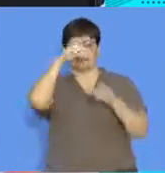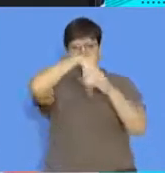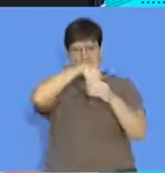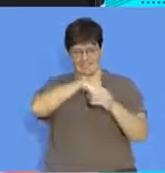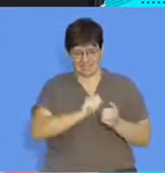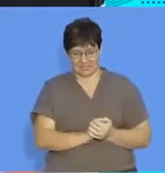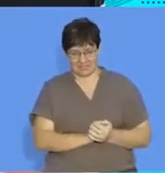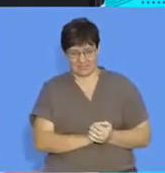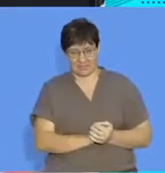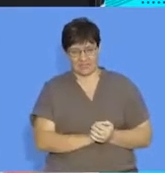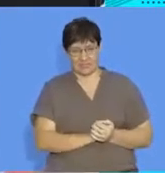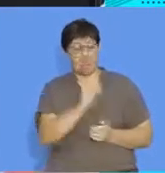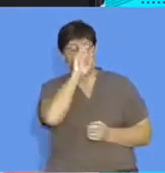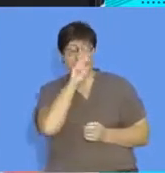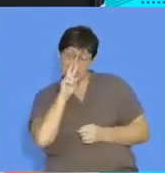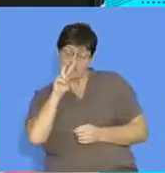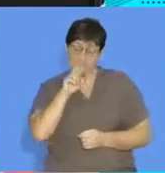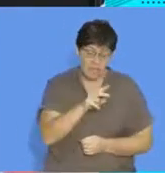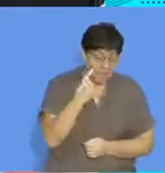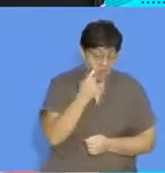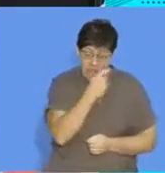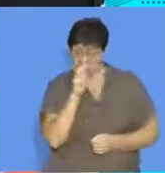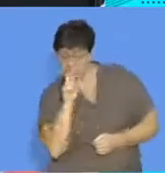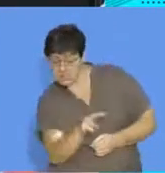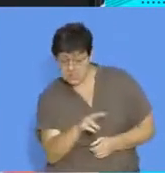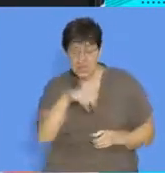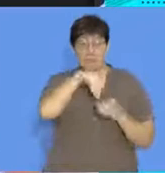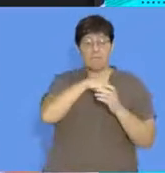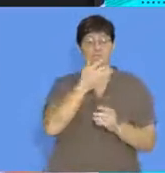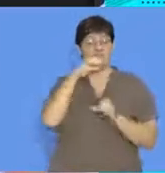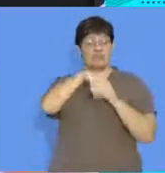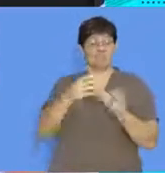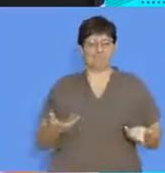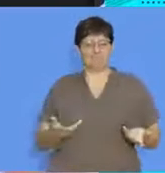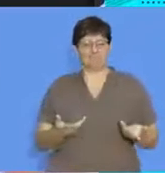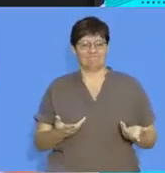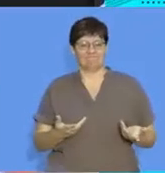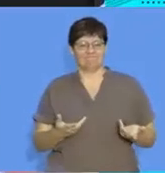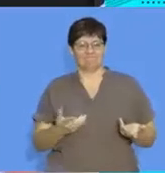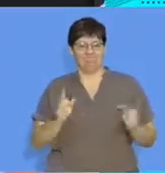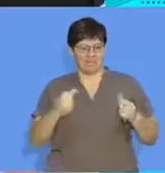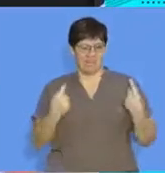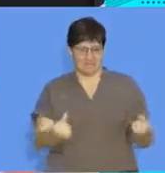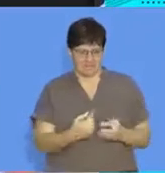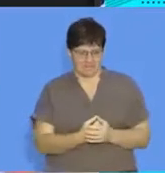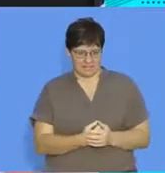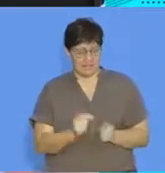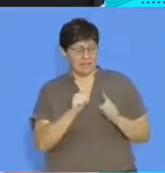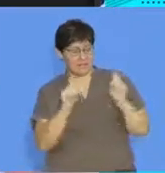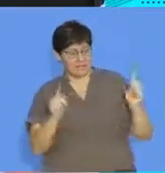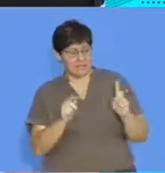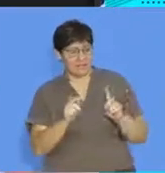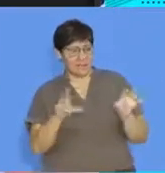cannot see the resistor inside the battery. Hence, the term suggests that it's internal. But there is a way of